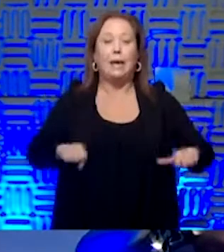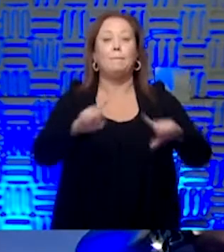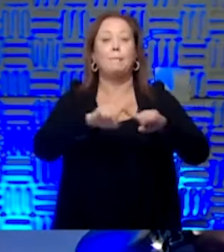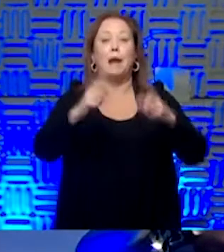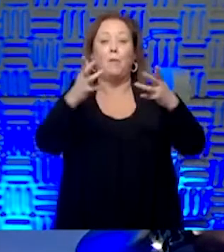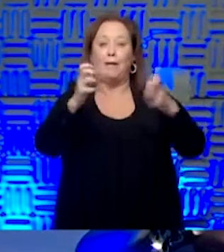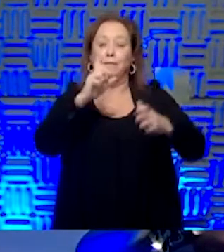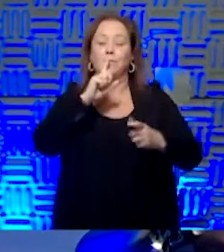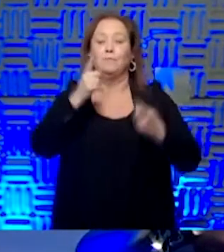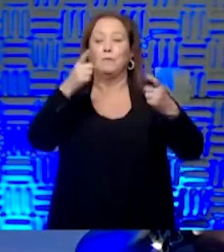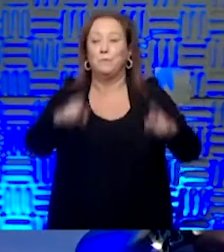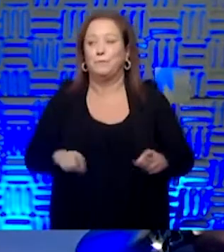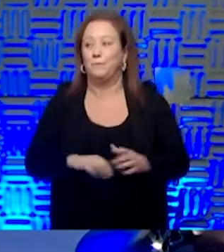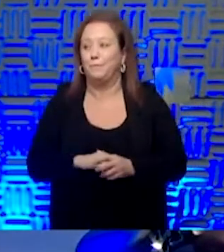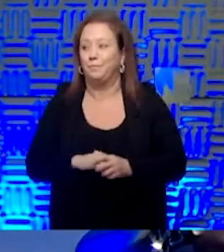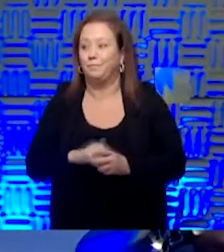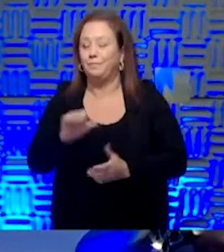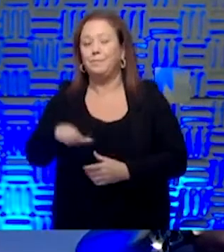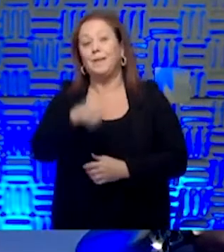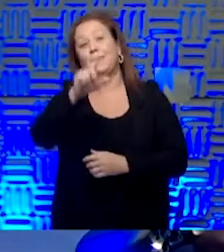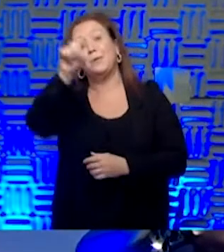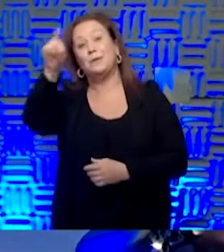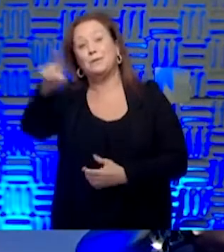it to be true. So, next question.